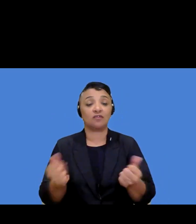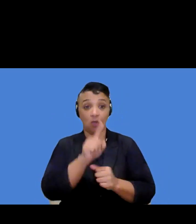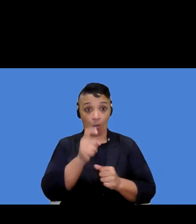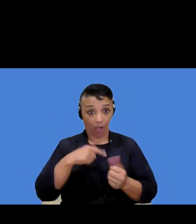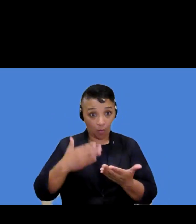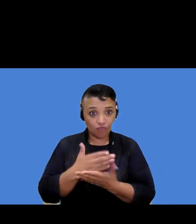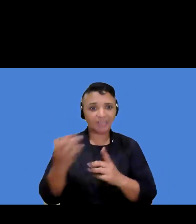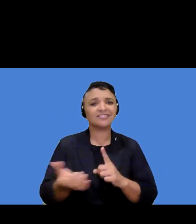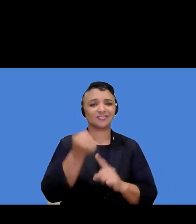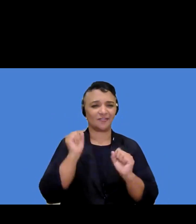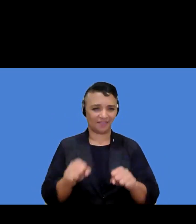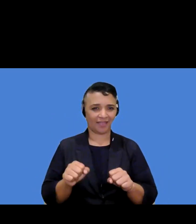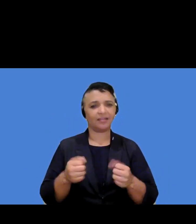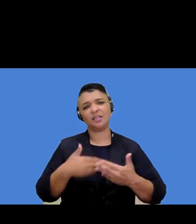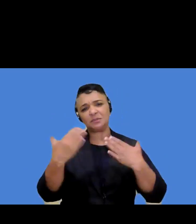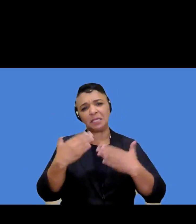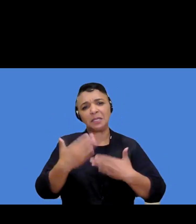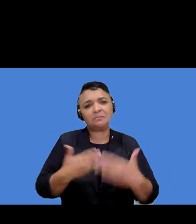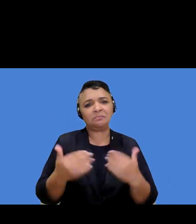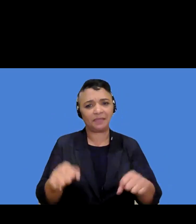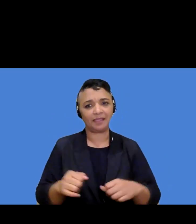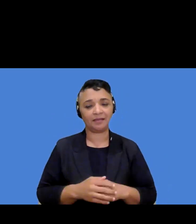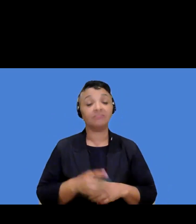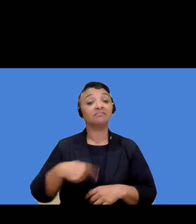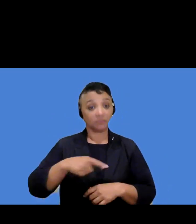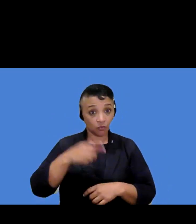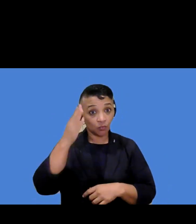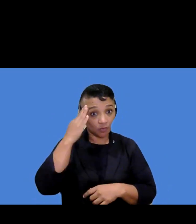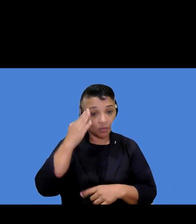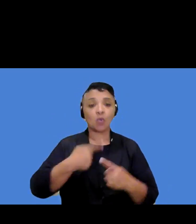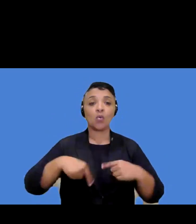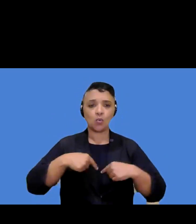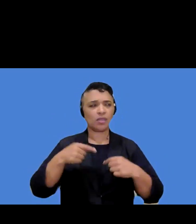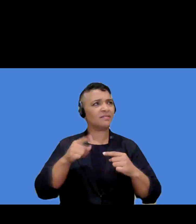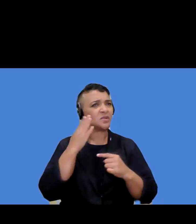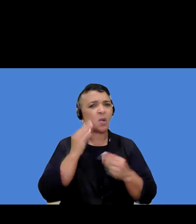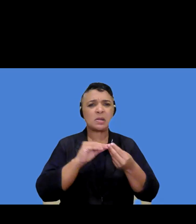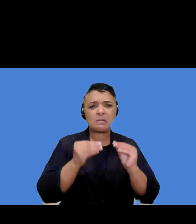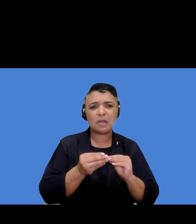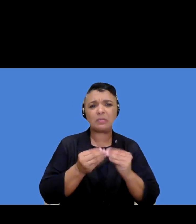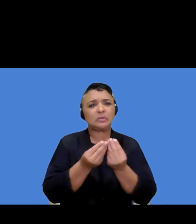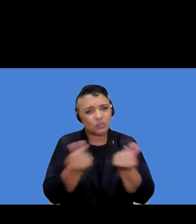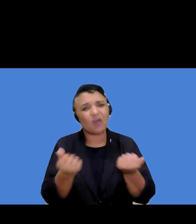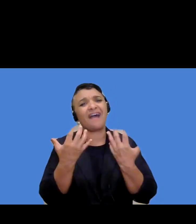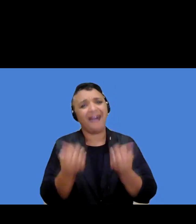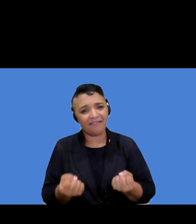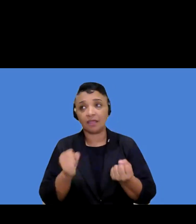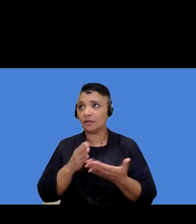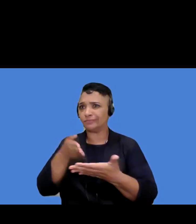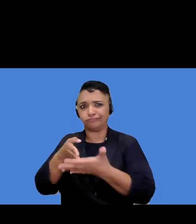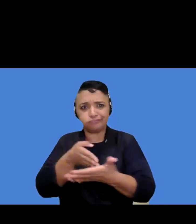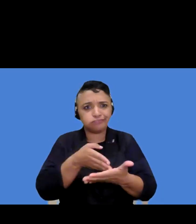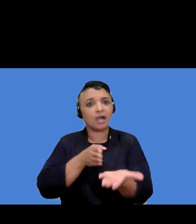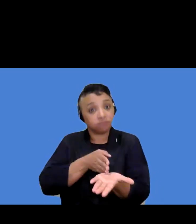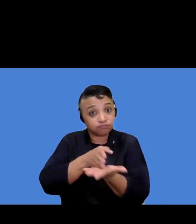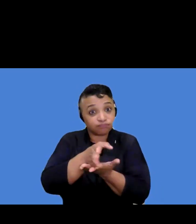our day-to-day realities. We know that we are solutions to all the crises, to all the challenges, and to all